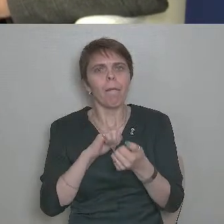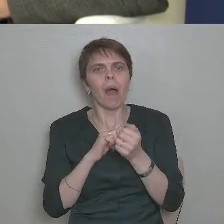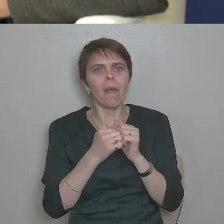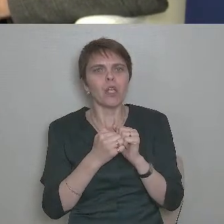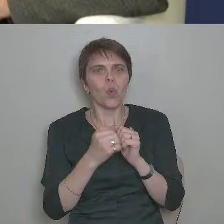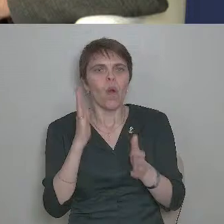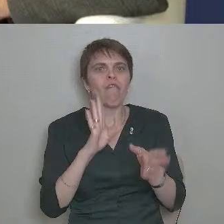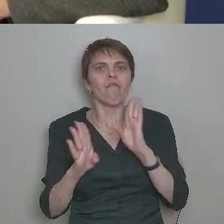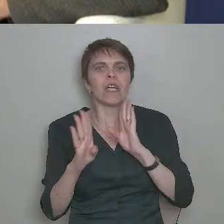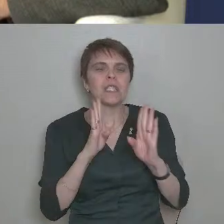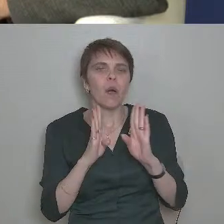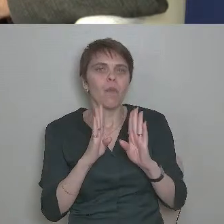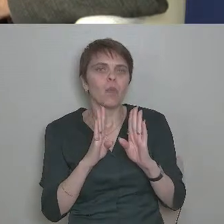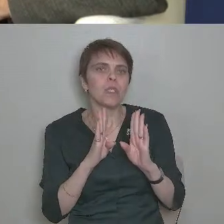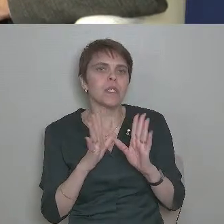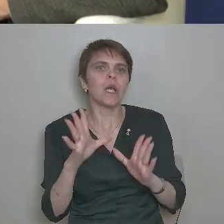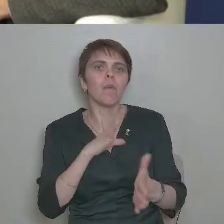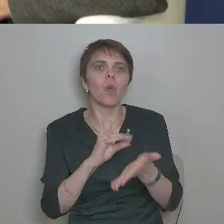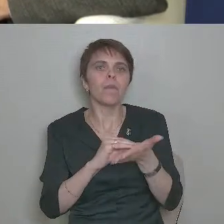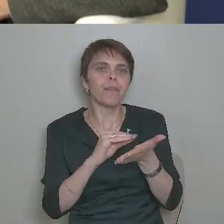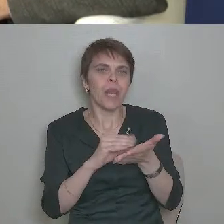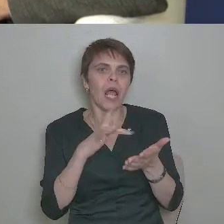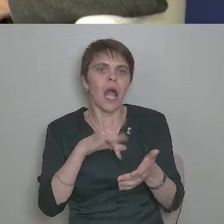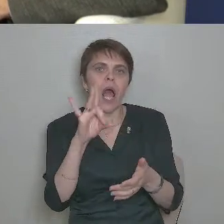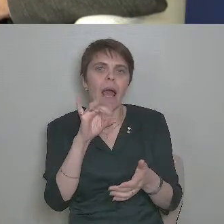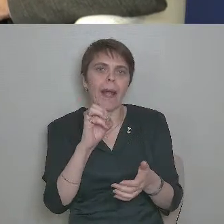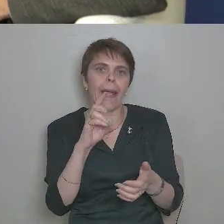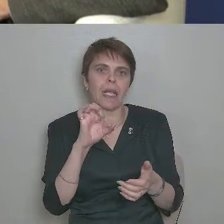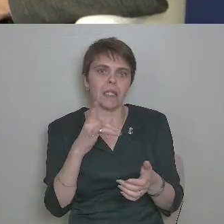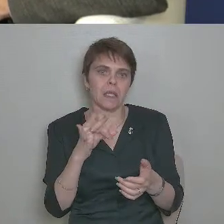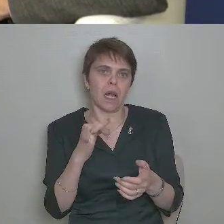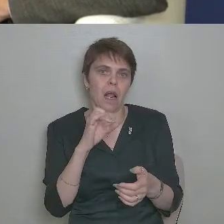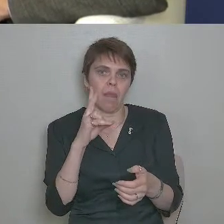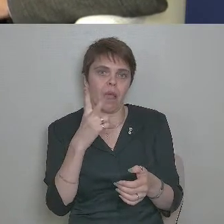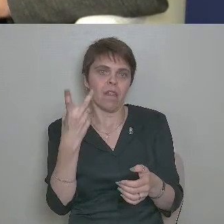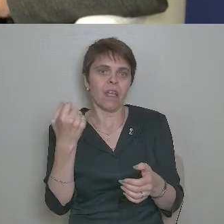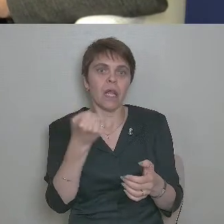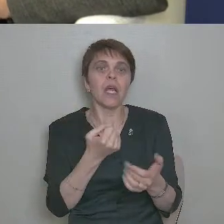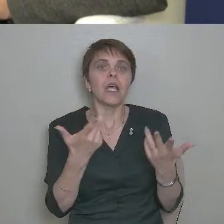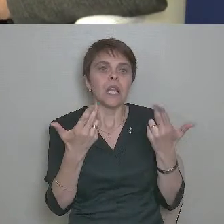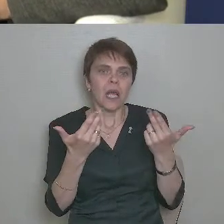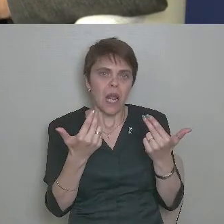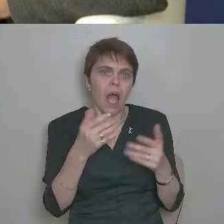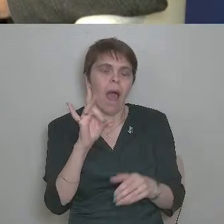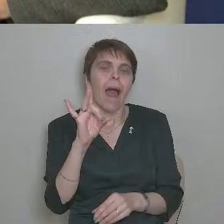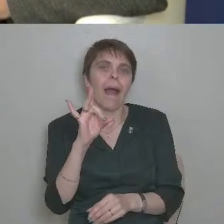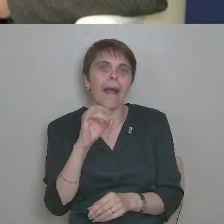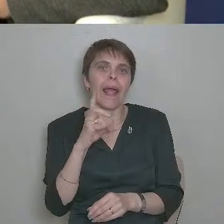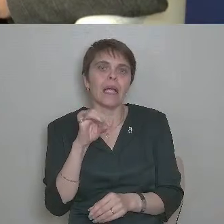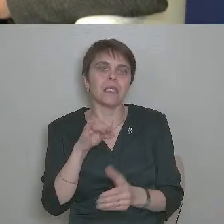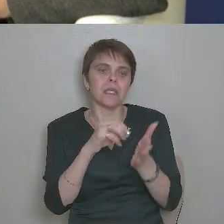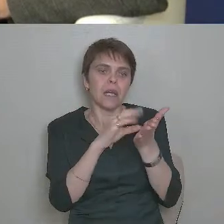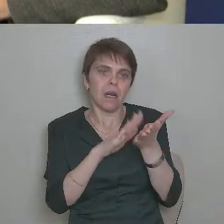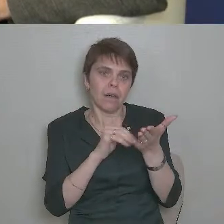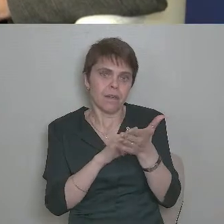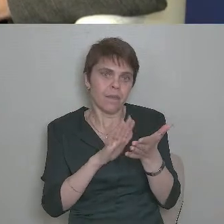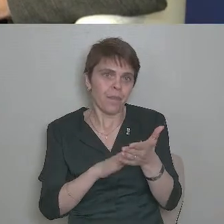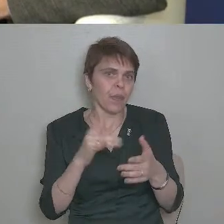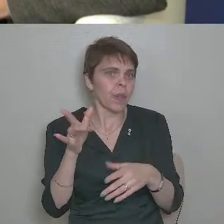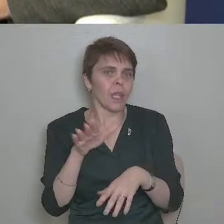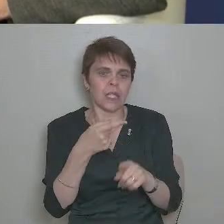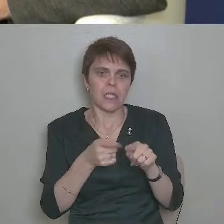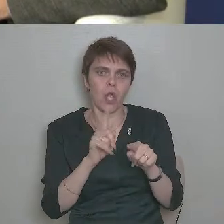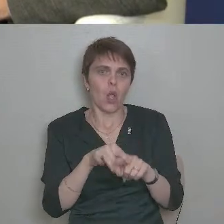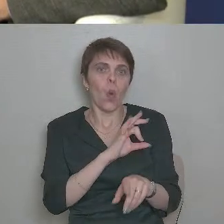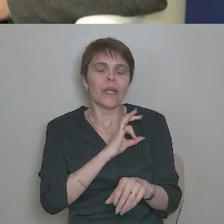it prior to the elections. I remember in the Facebook when the register has been halted and stopped. The register